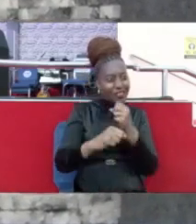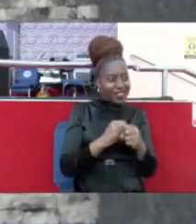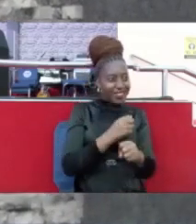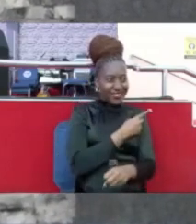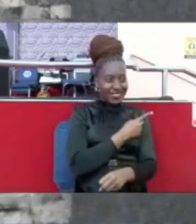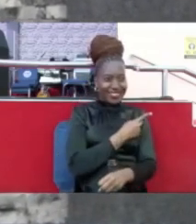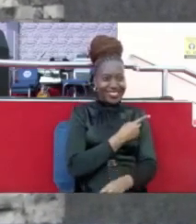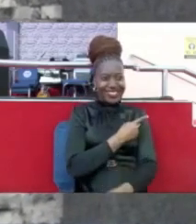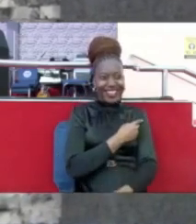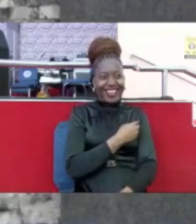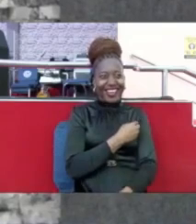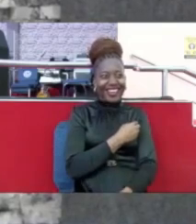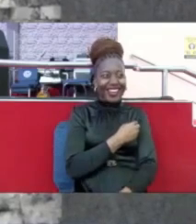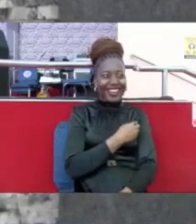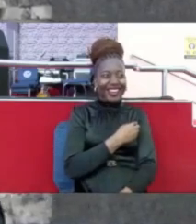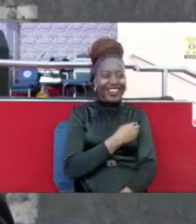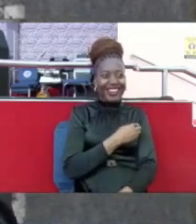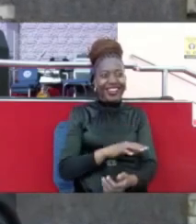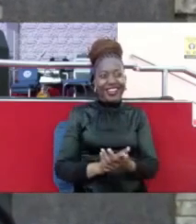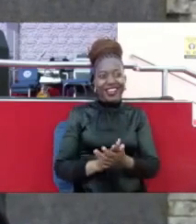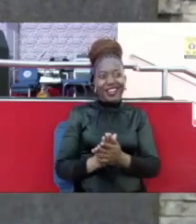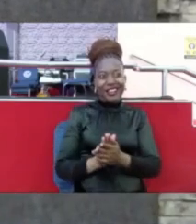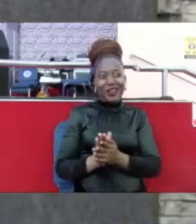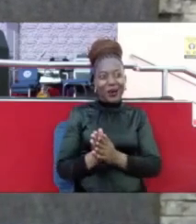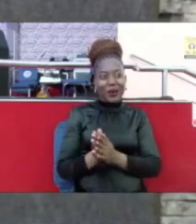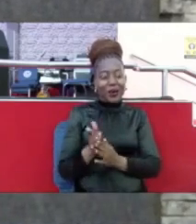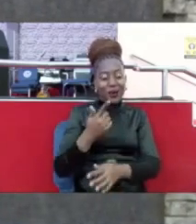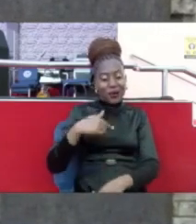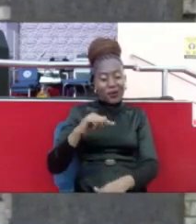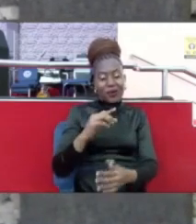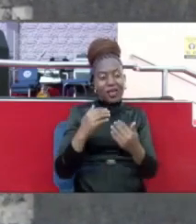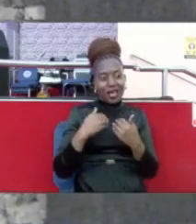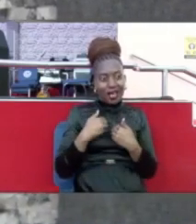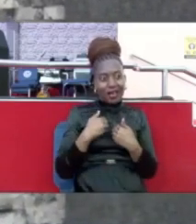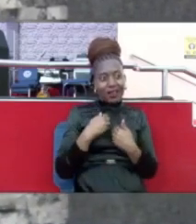25? We've left our five grandchildren, our three children.